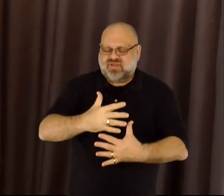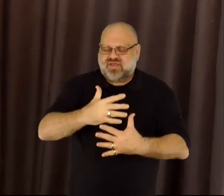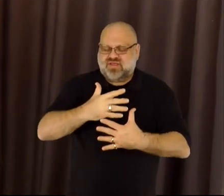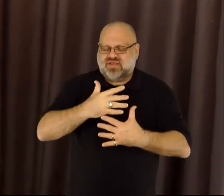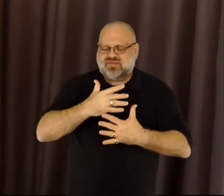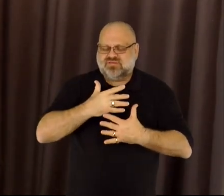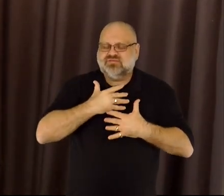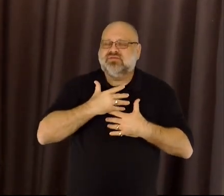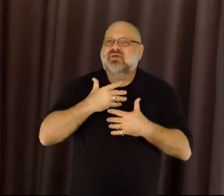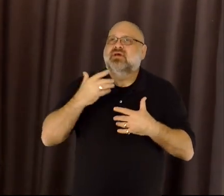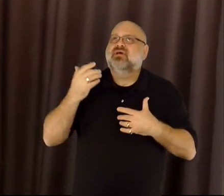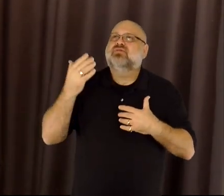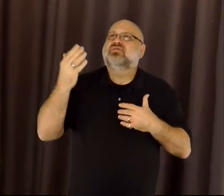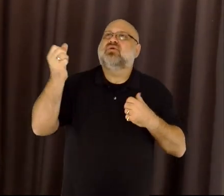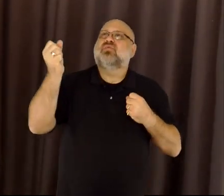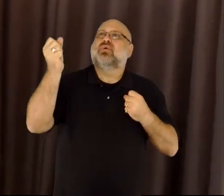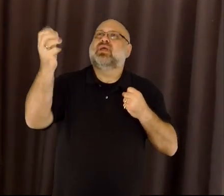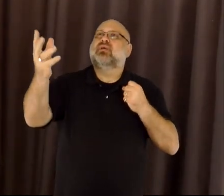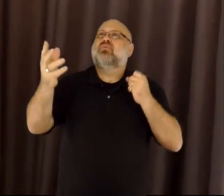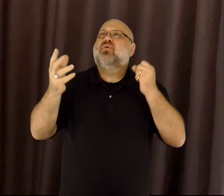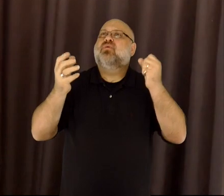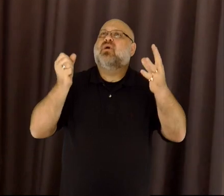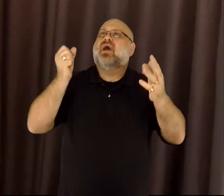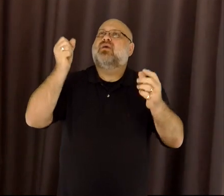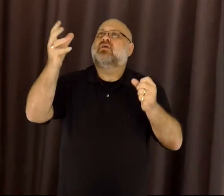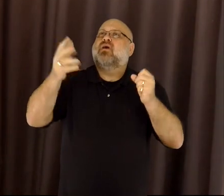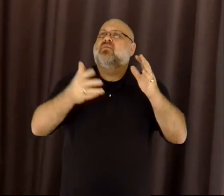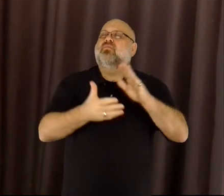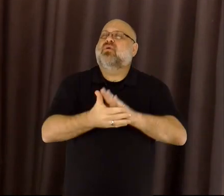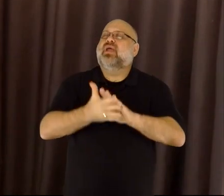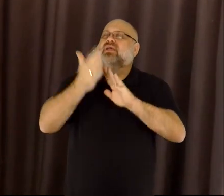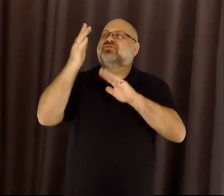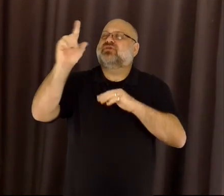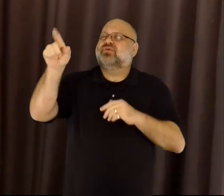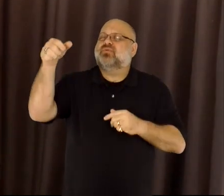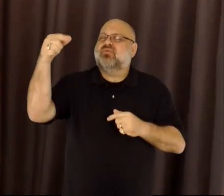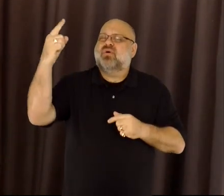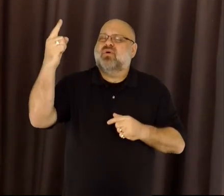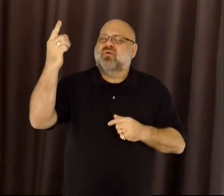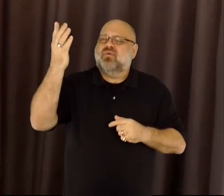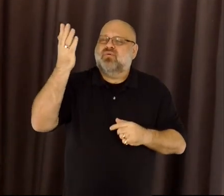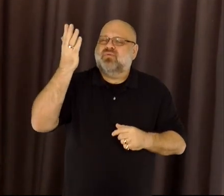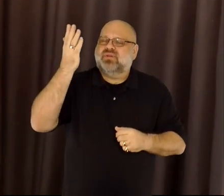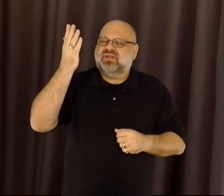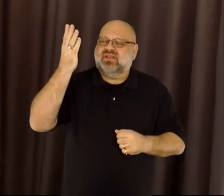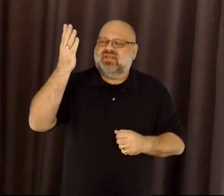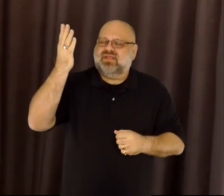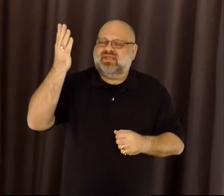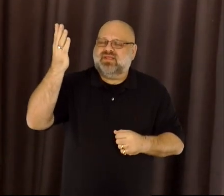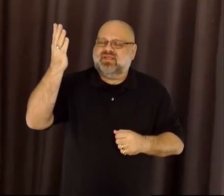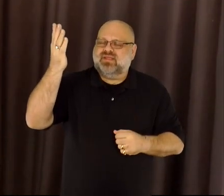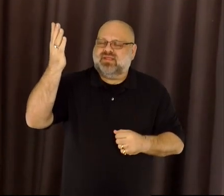our lungs, so we pour out our praise to you only.